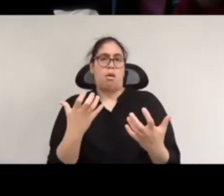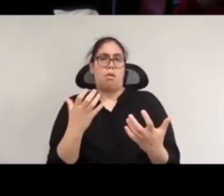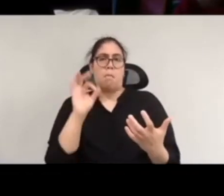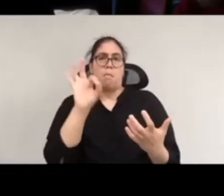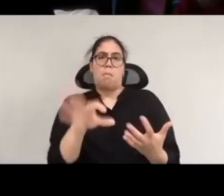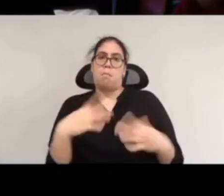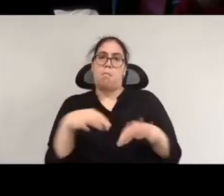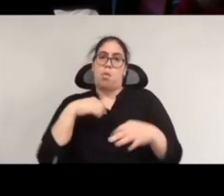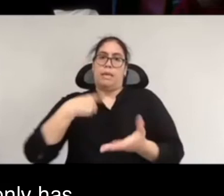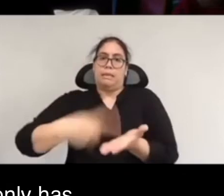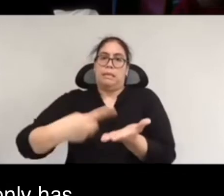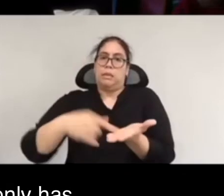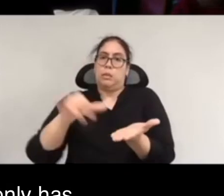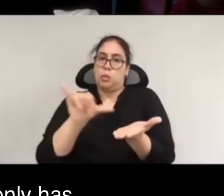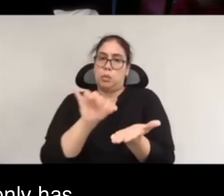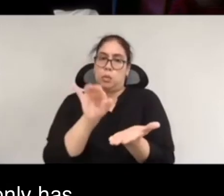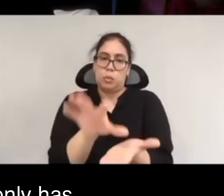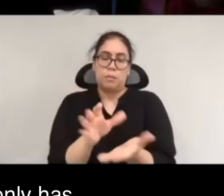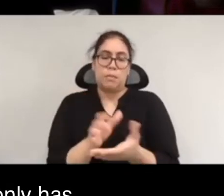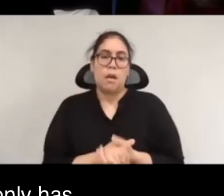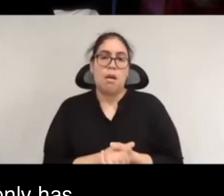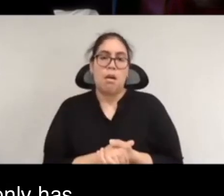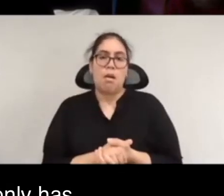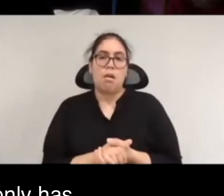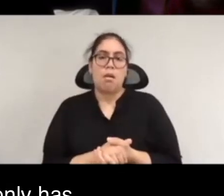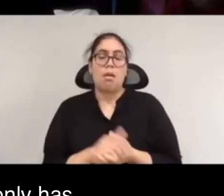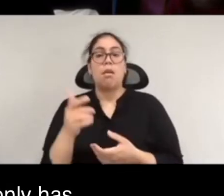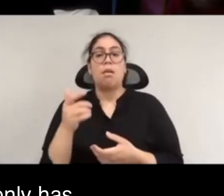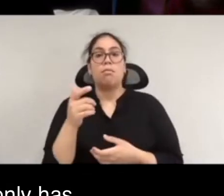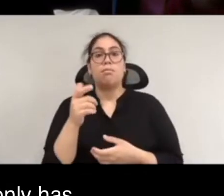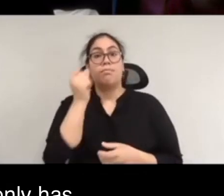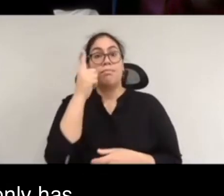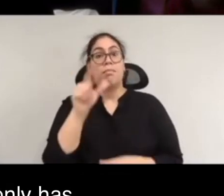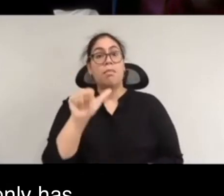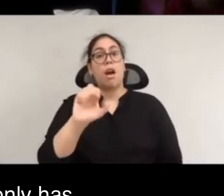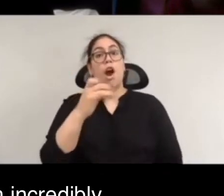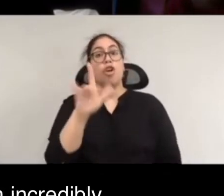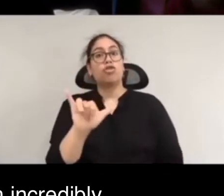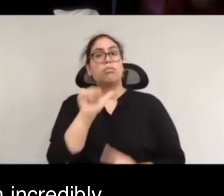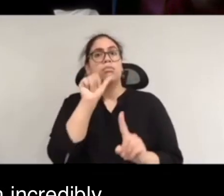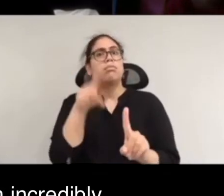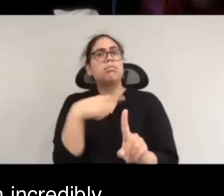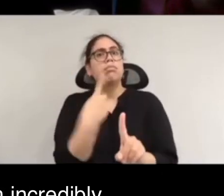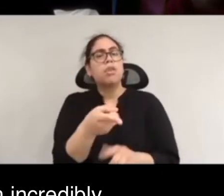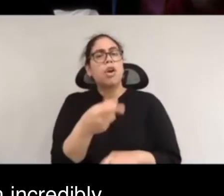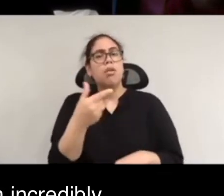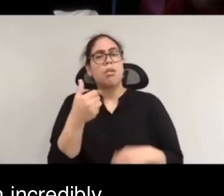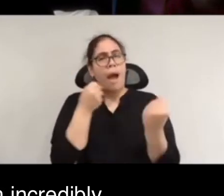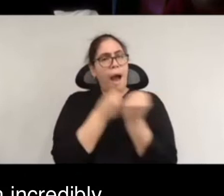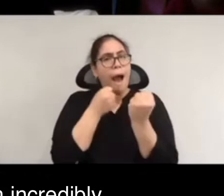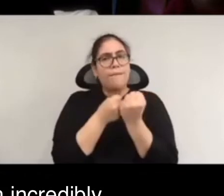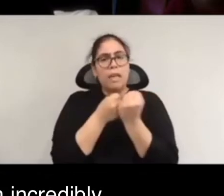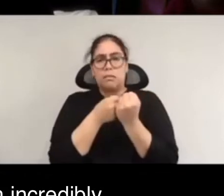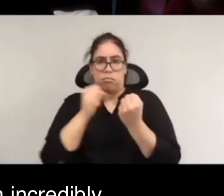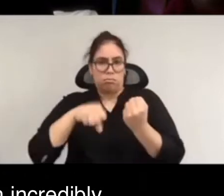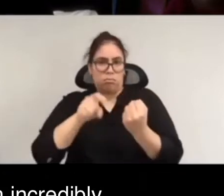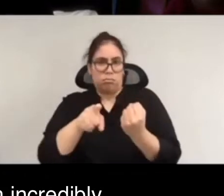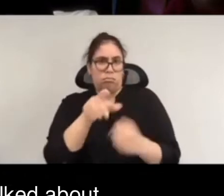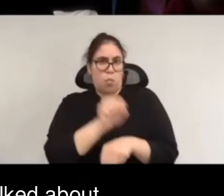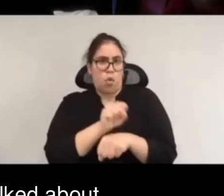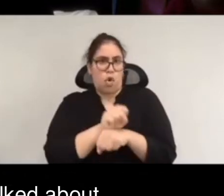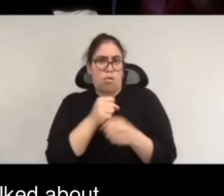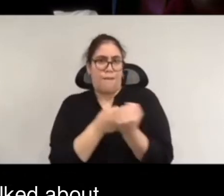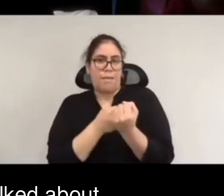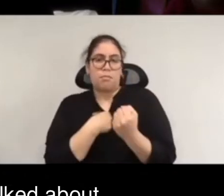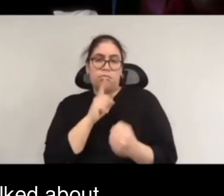about this also, is that not only has Ashley been an advocate for this, and I'm incredibly indebted to her for that,